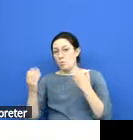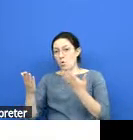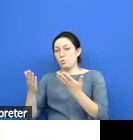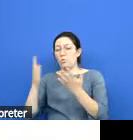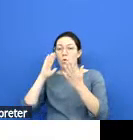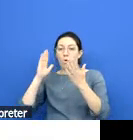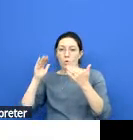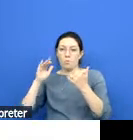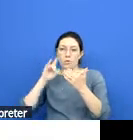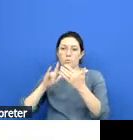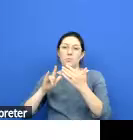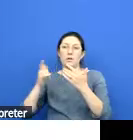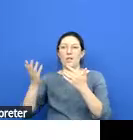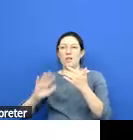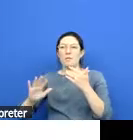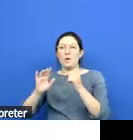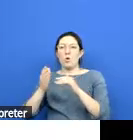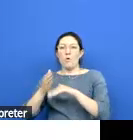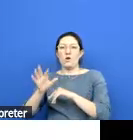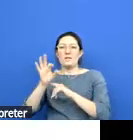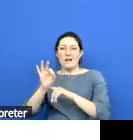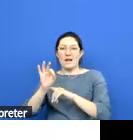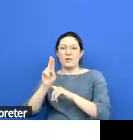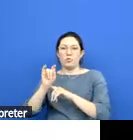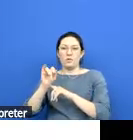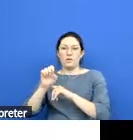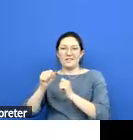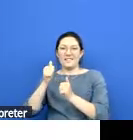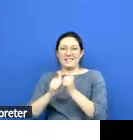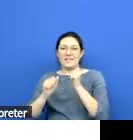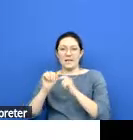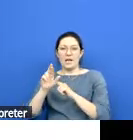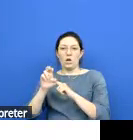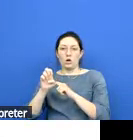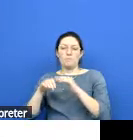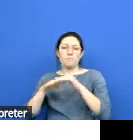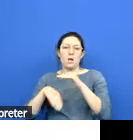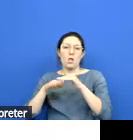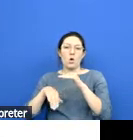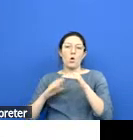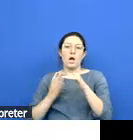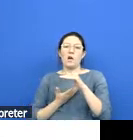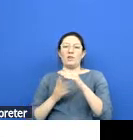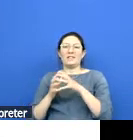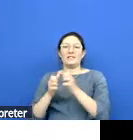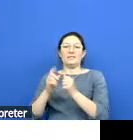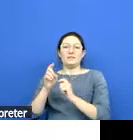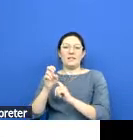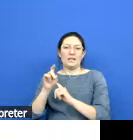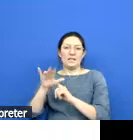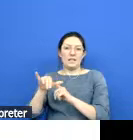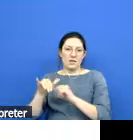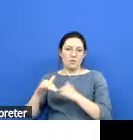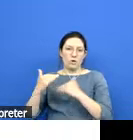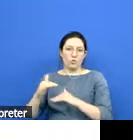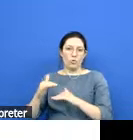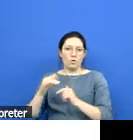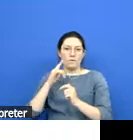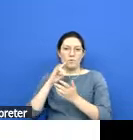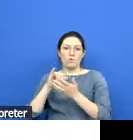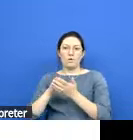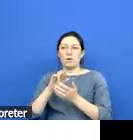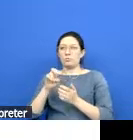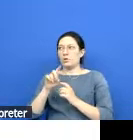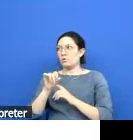about a little over 9 units per acre, which is below the density threshold that the rezone would